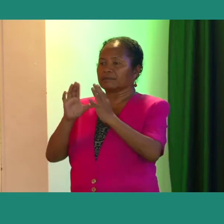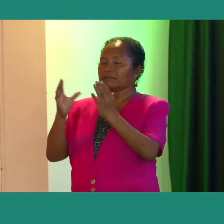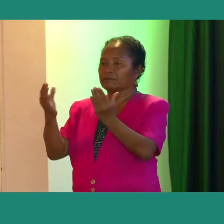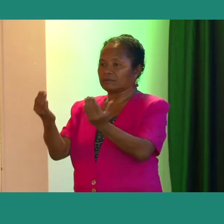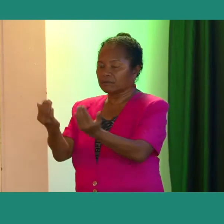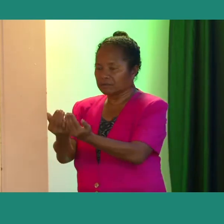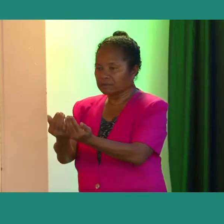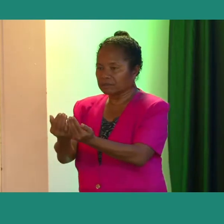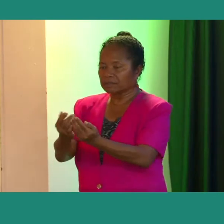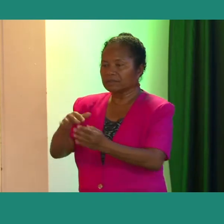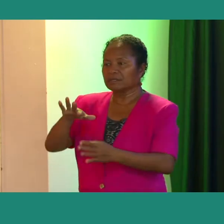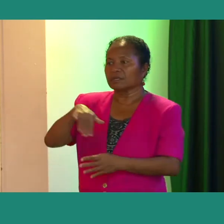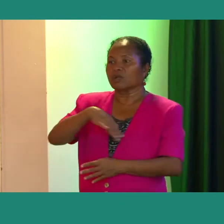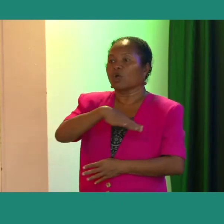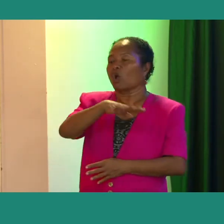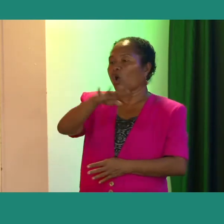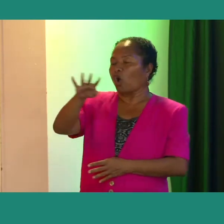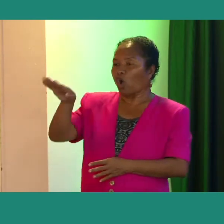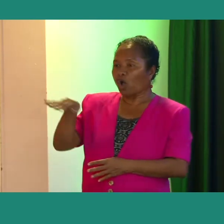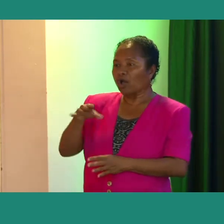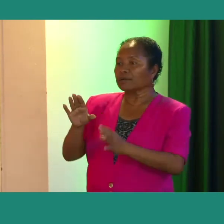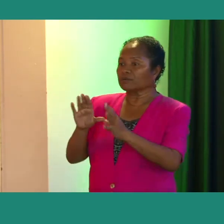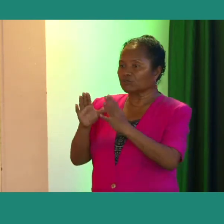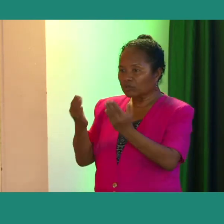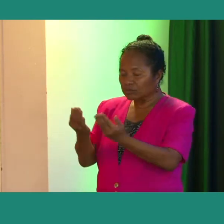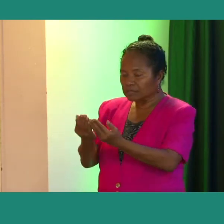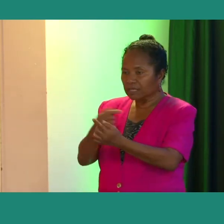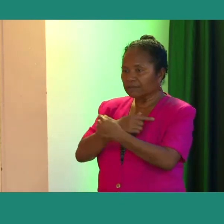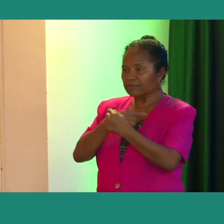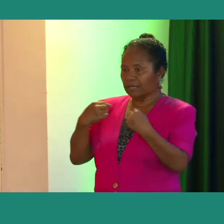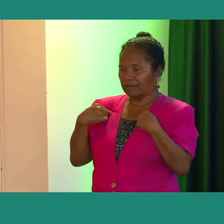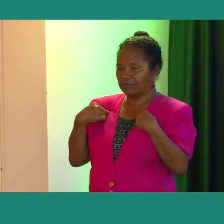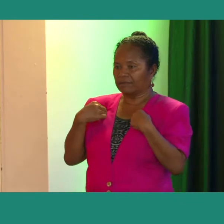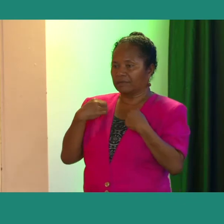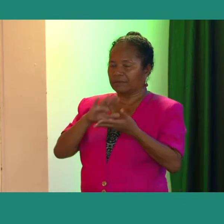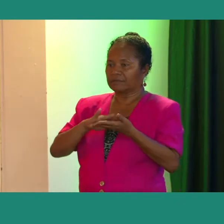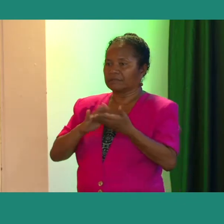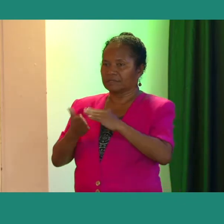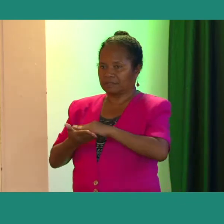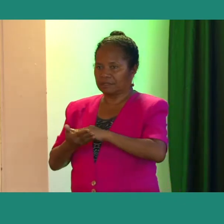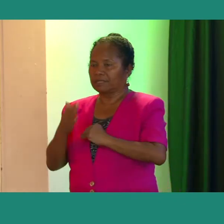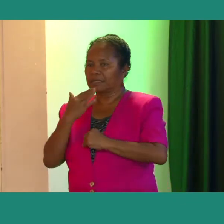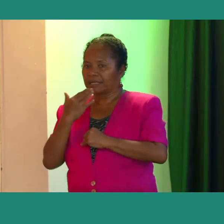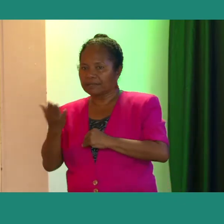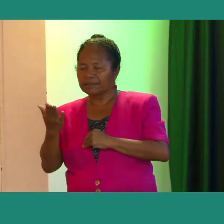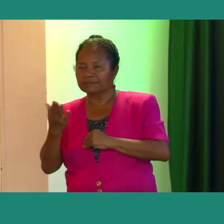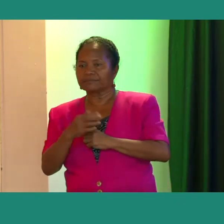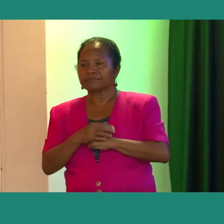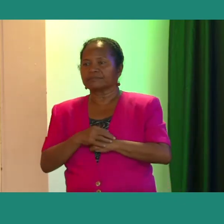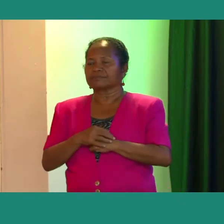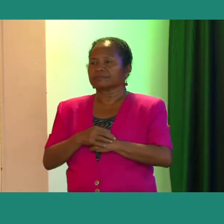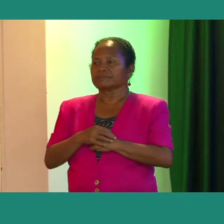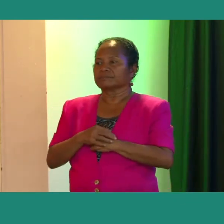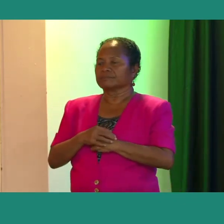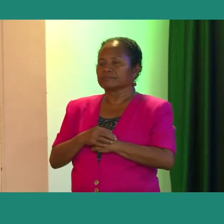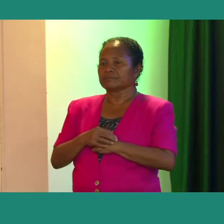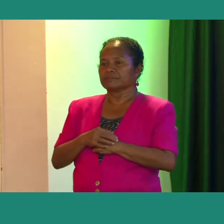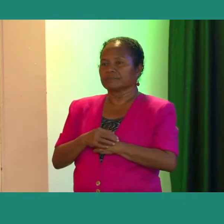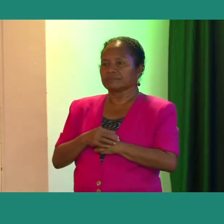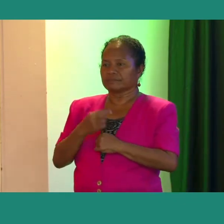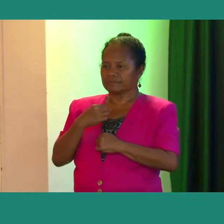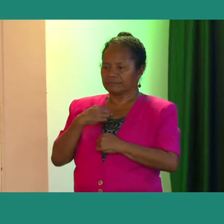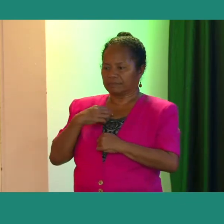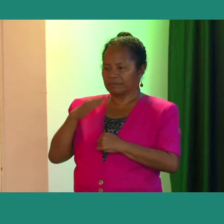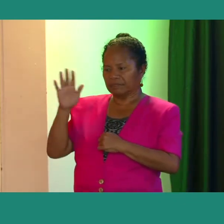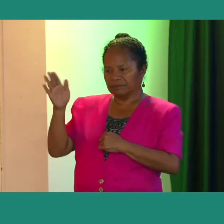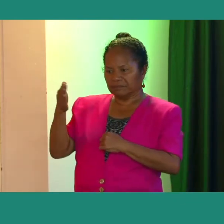all these groups that we have in society. So thank you, Yvonne, for that. I'm just going to check if